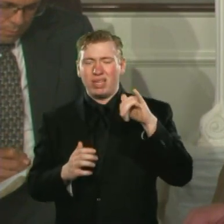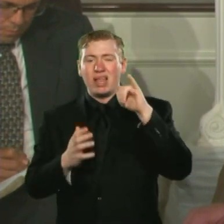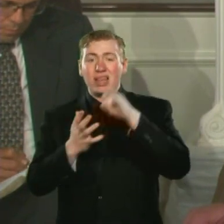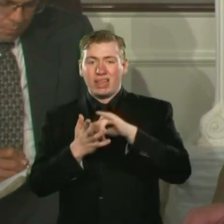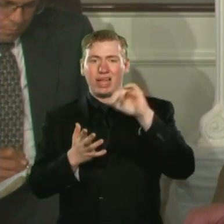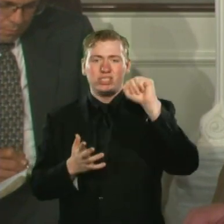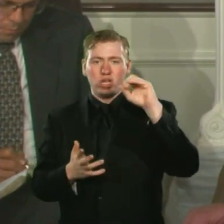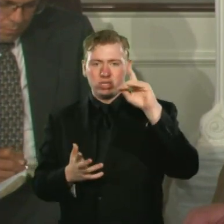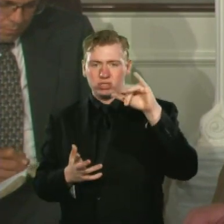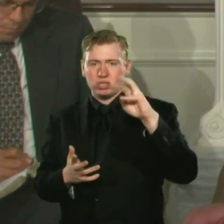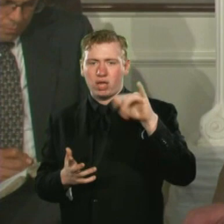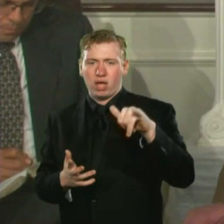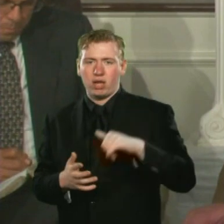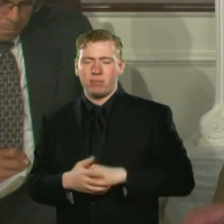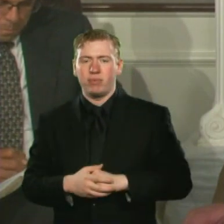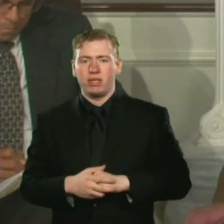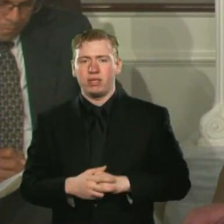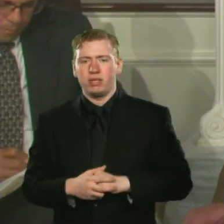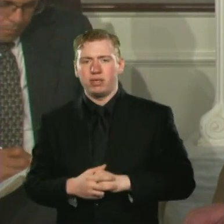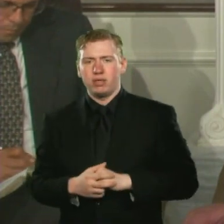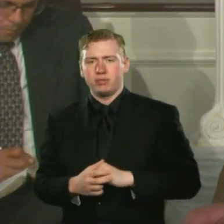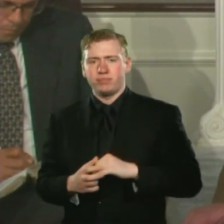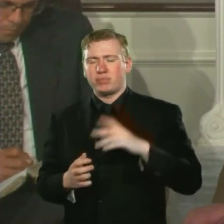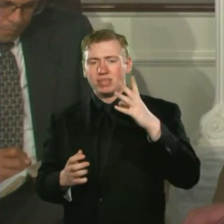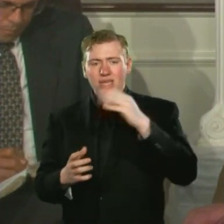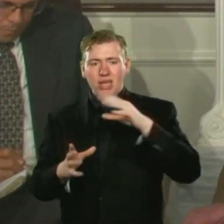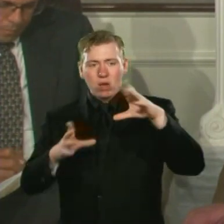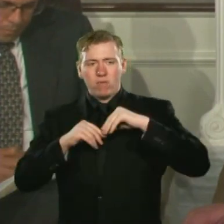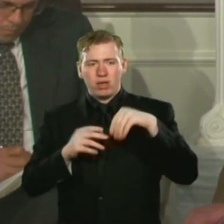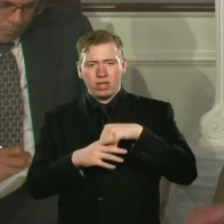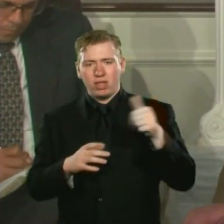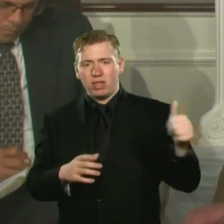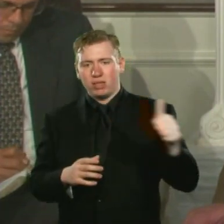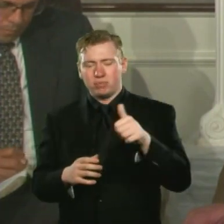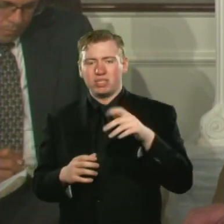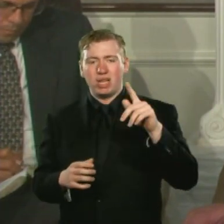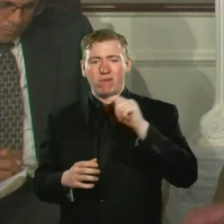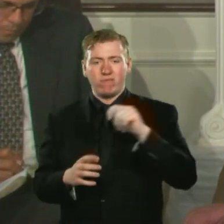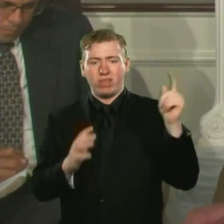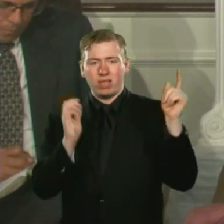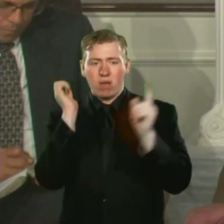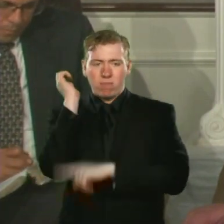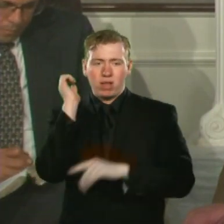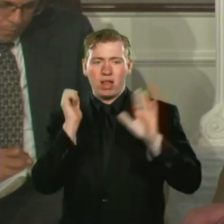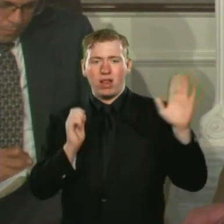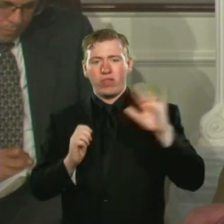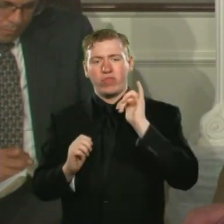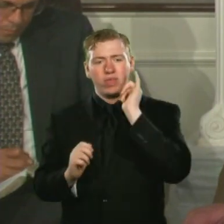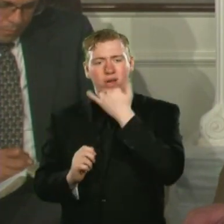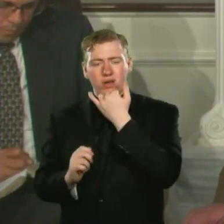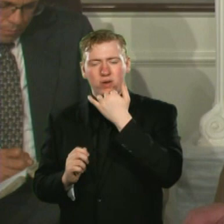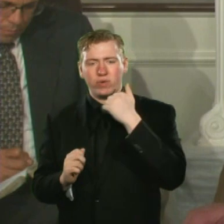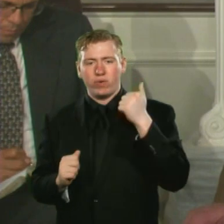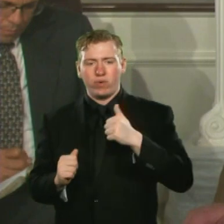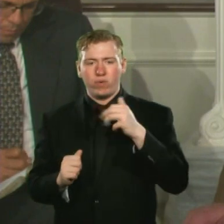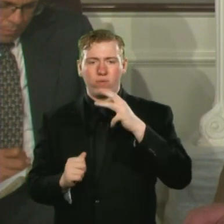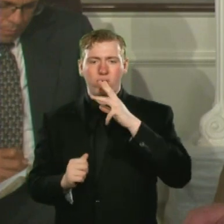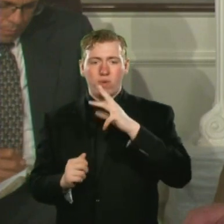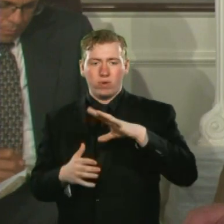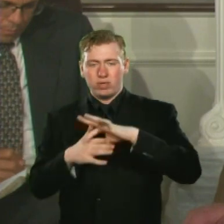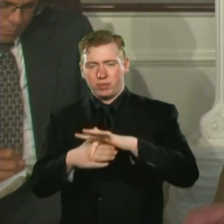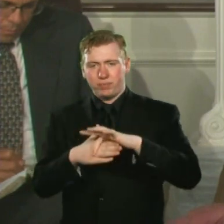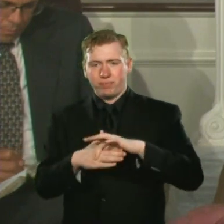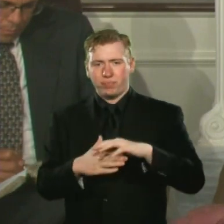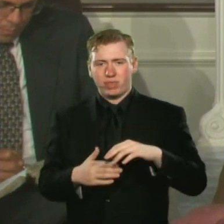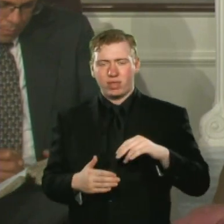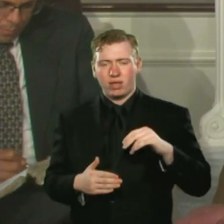sodomy, "and receiving in themselves the recompense of their error, which was meet." It just